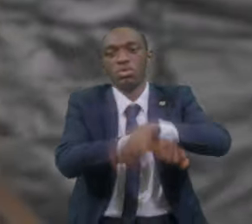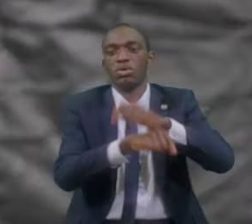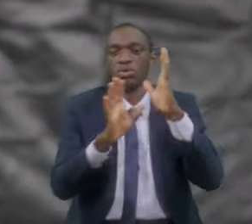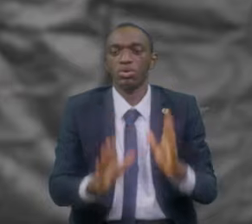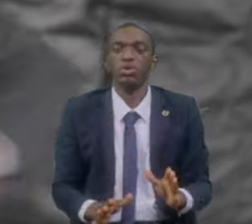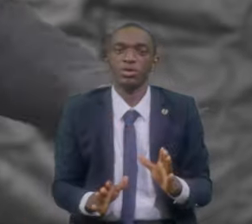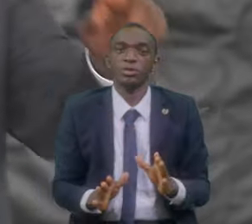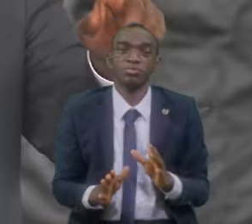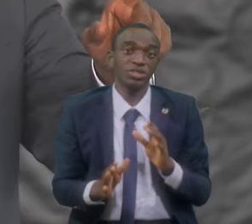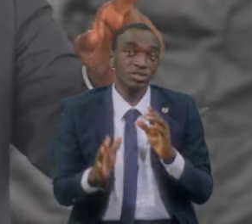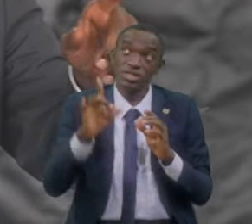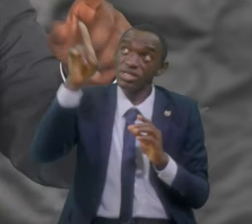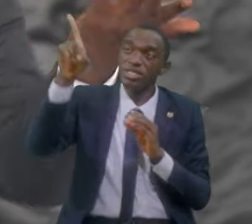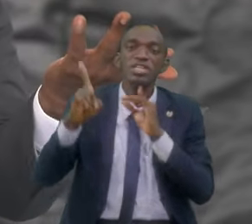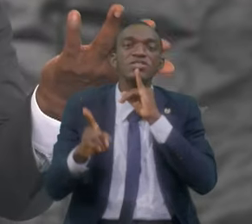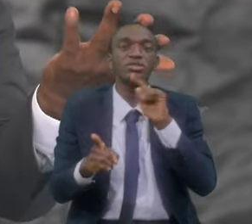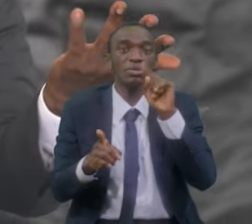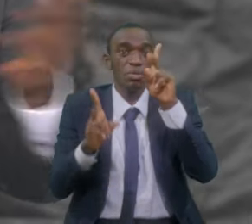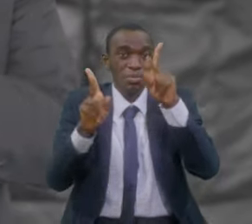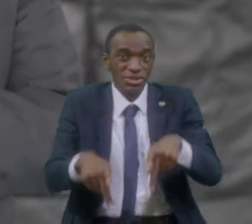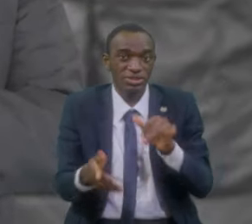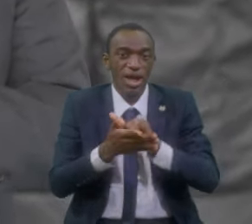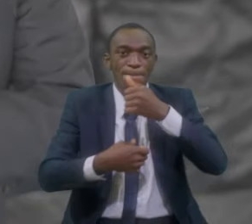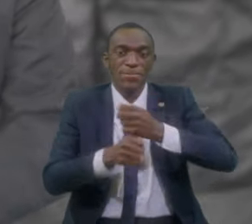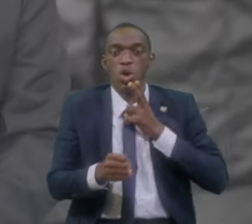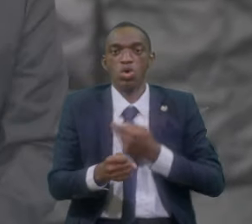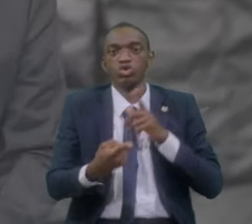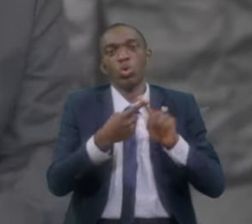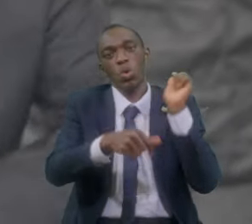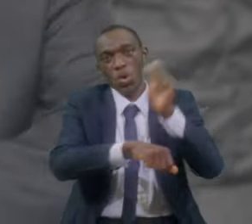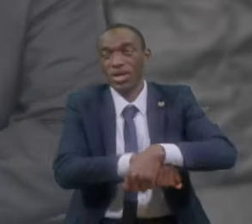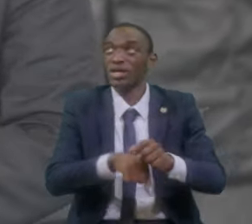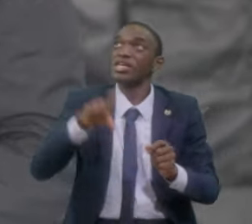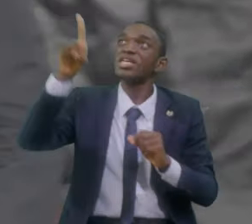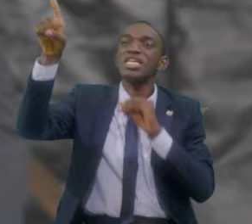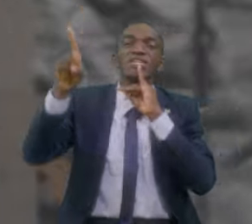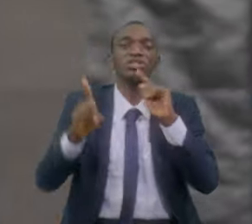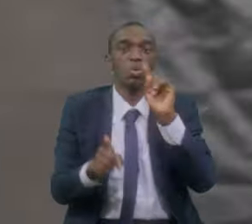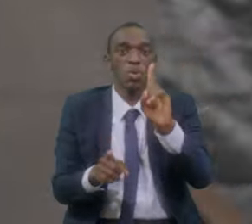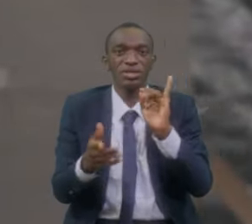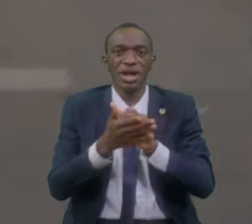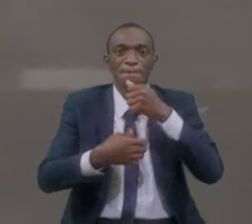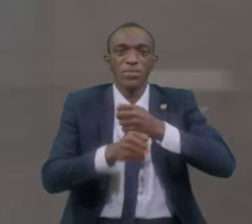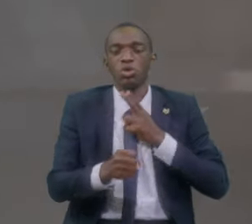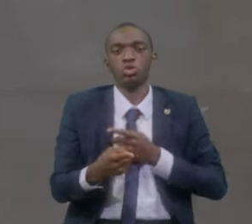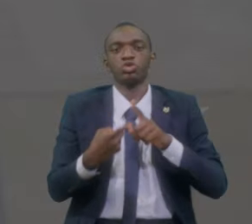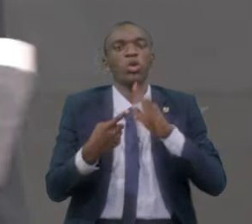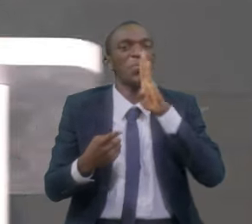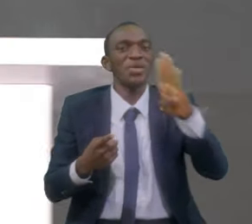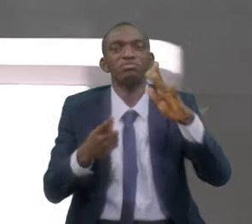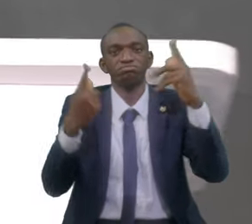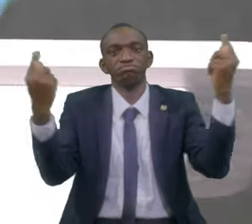to conquer. It's the one that makes us to be triumphant. That now we've come to the